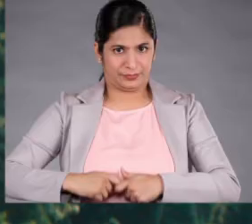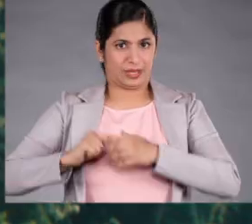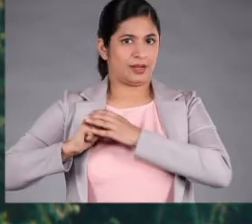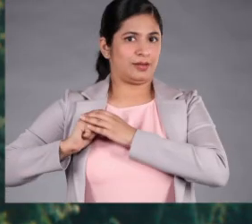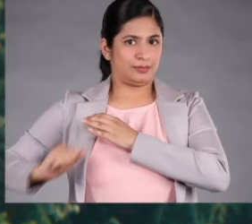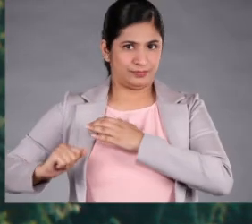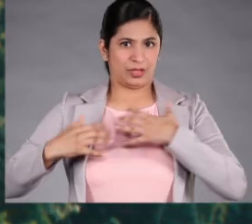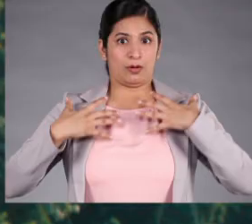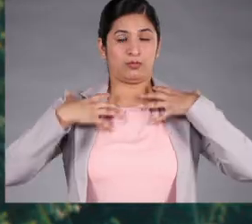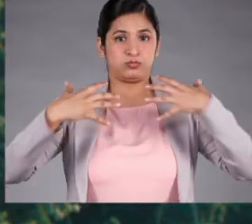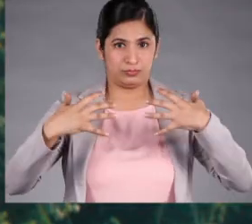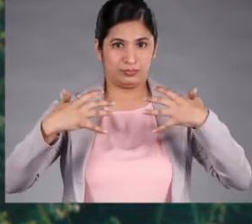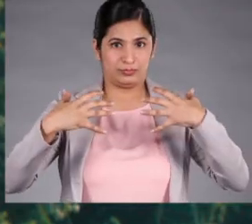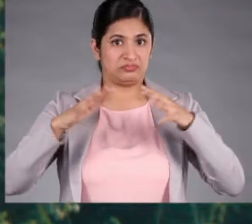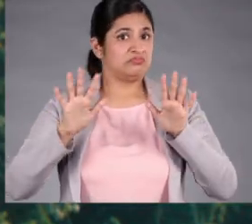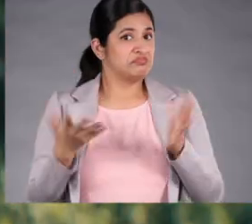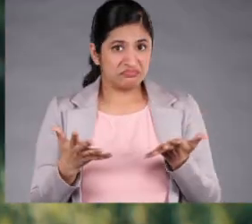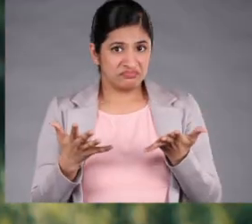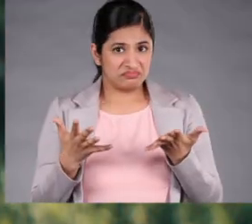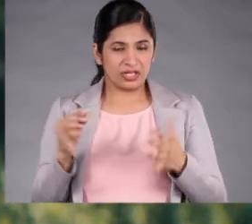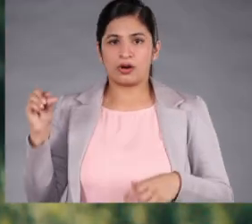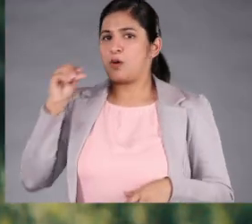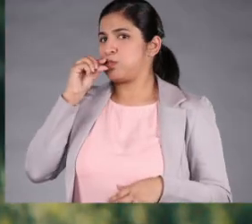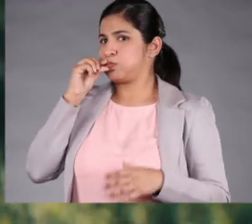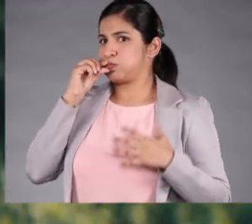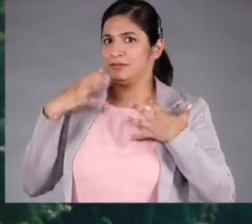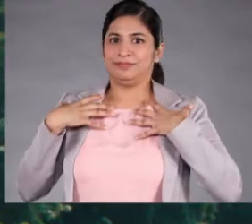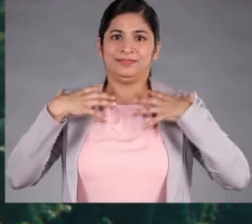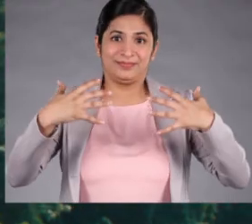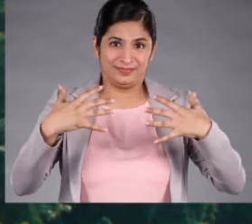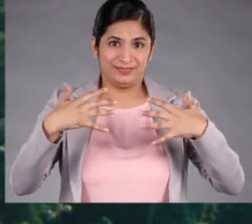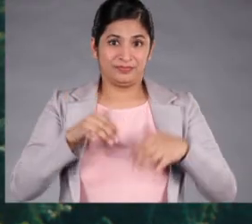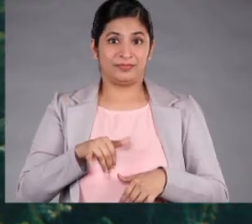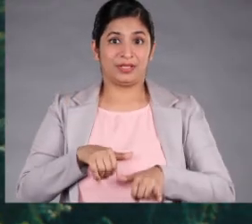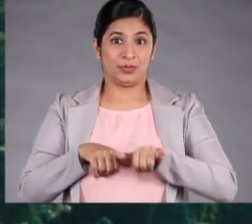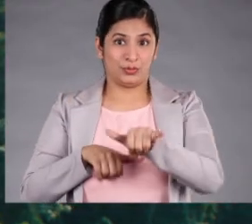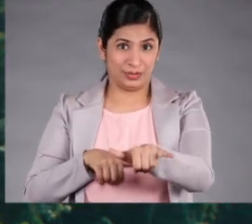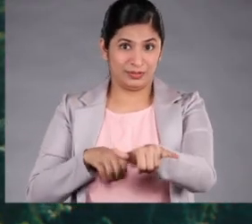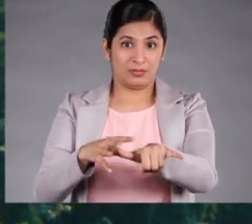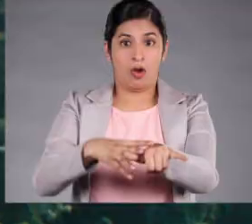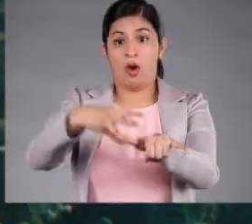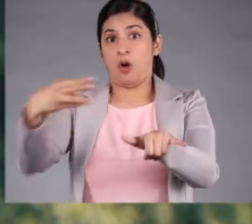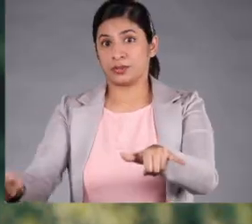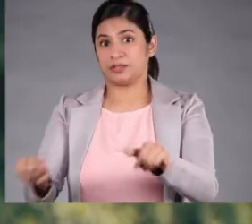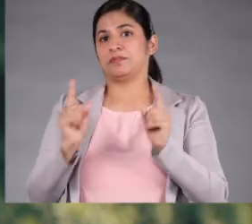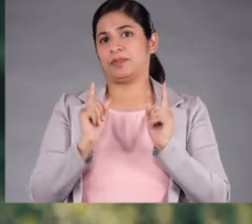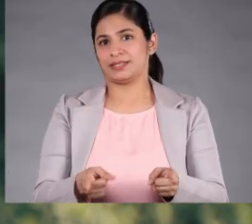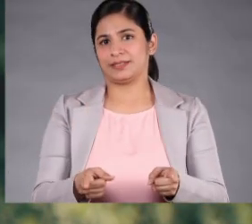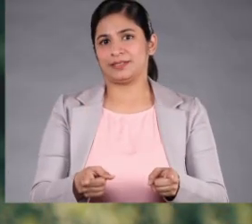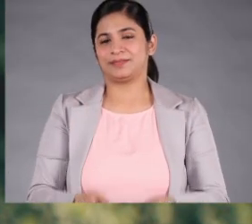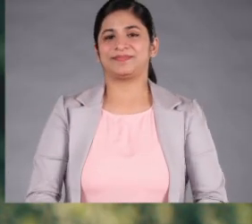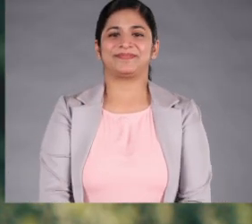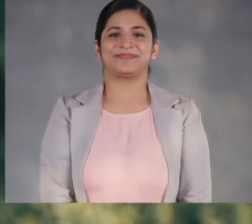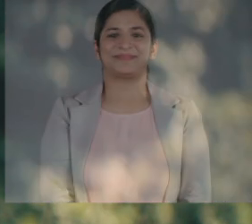this. Pull the red tag to inflate the vest. If it fails to inflate, blow into the tube like this. Inflate the life